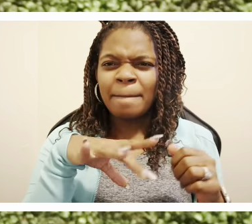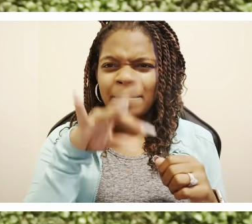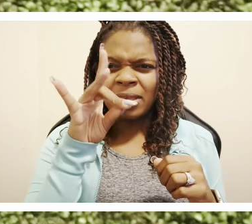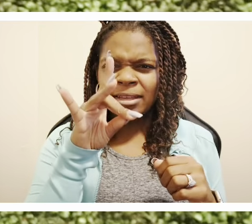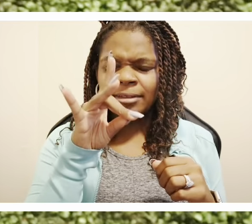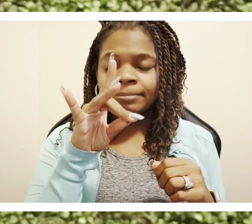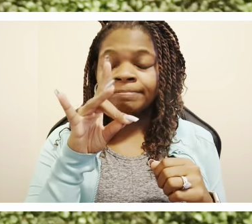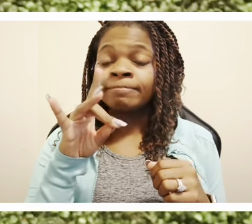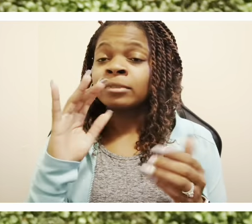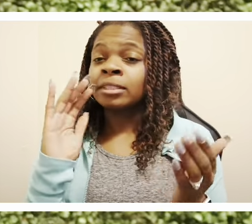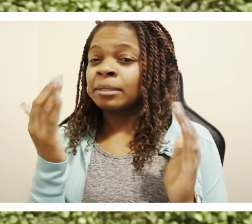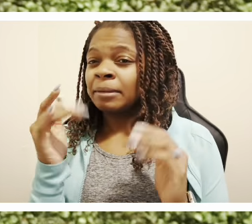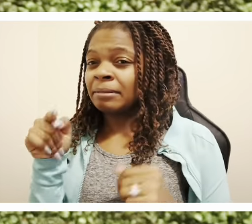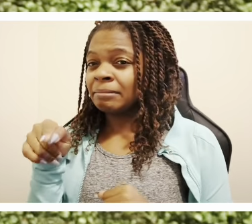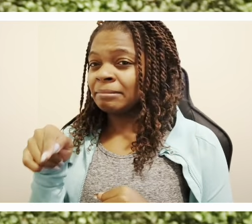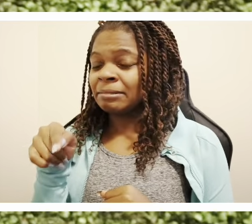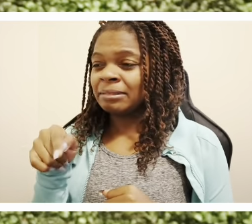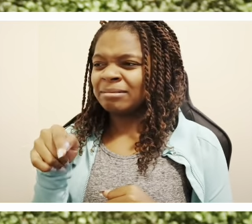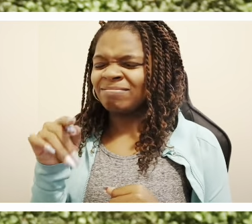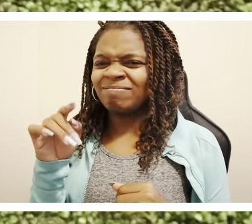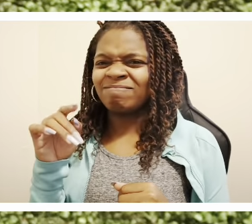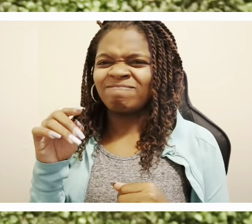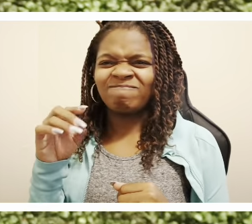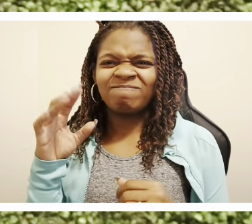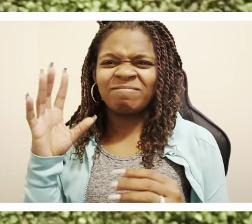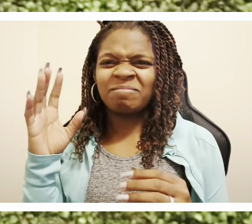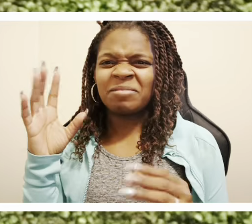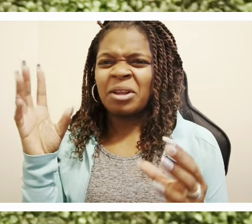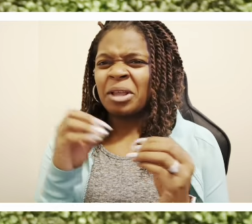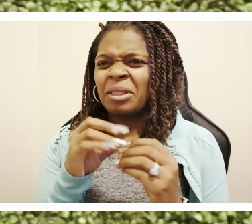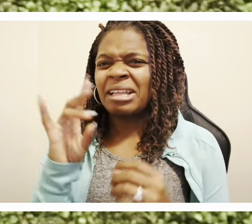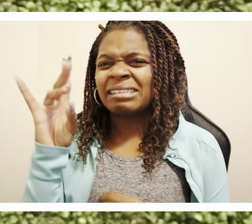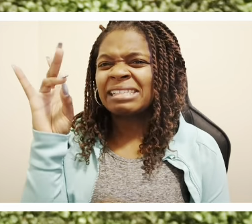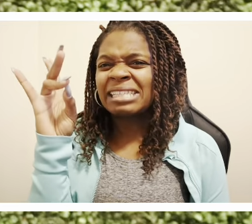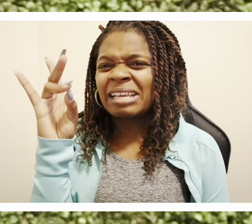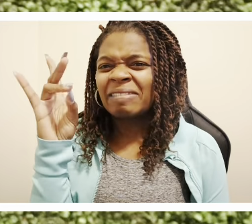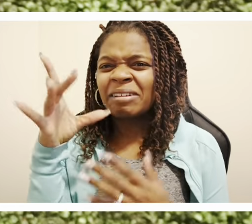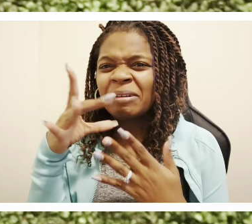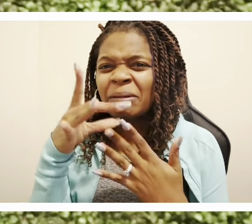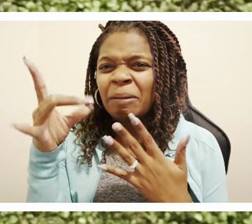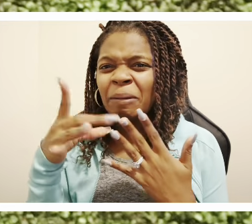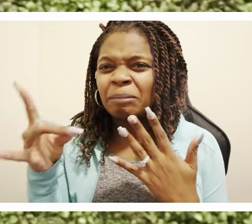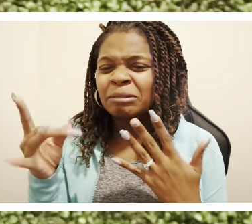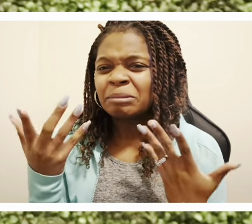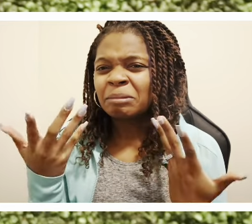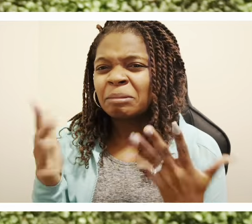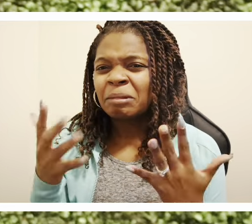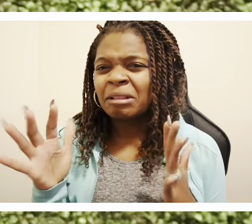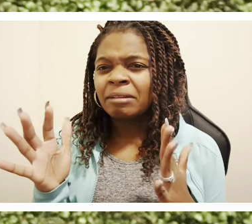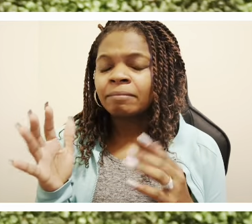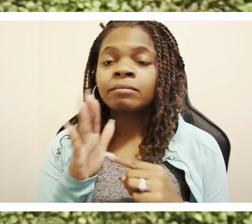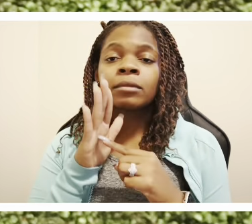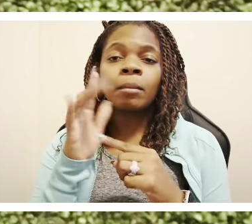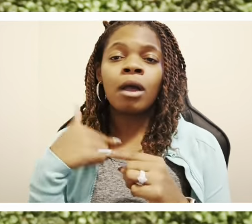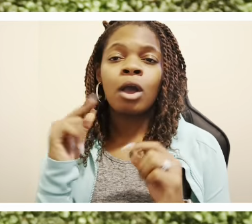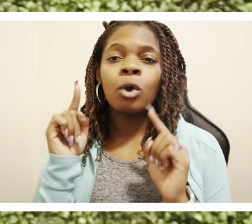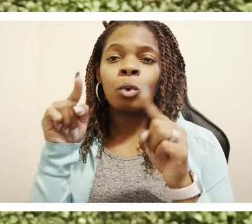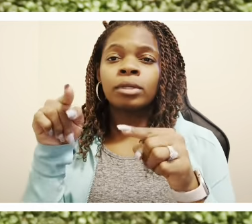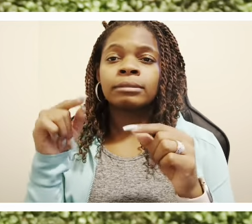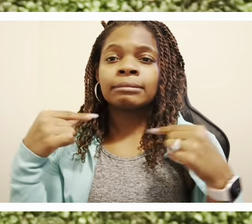choose from. Whereas when I'm using the Fitbit, it only gave me like 7 options. So like, for example, when I was at the gym and I